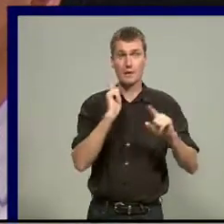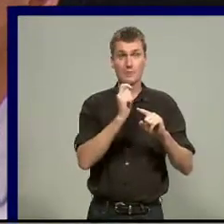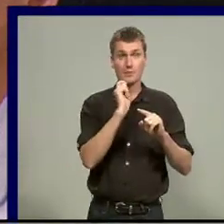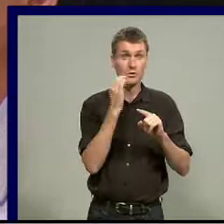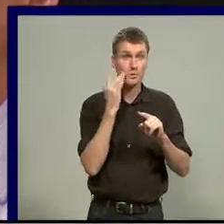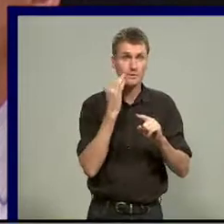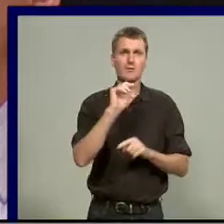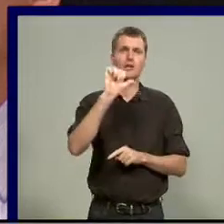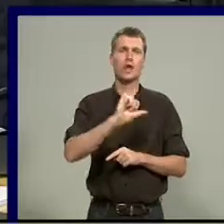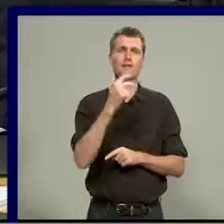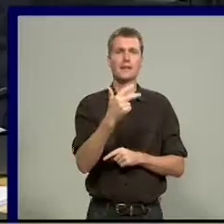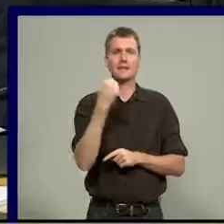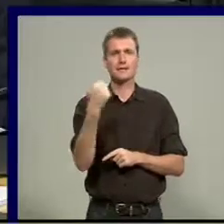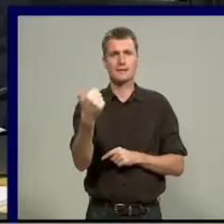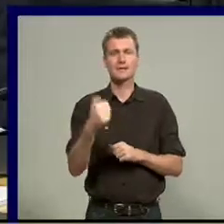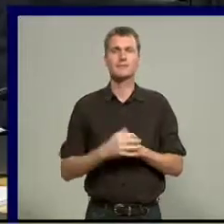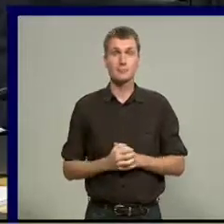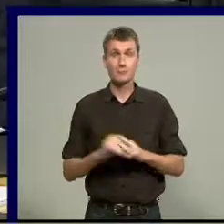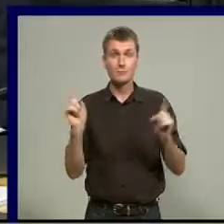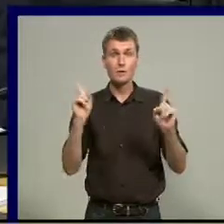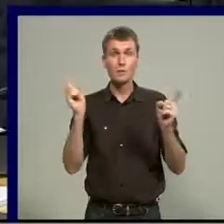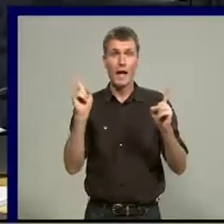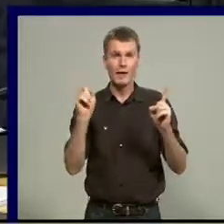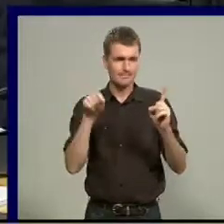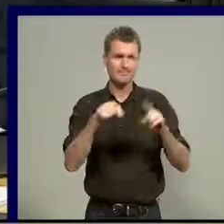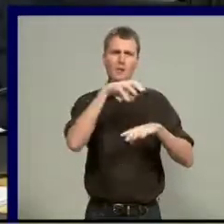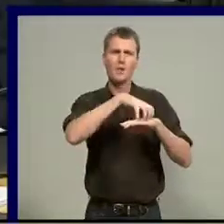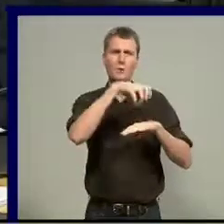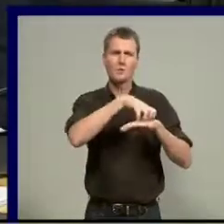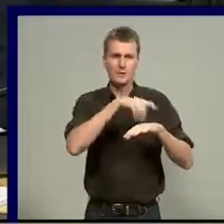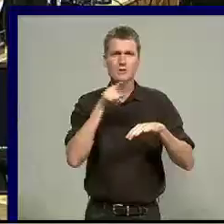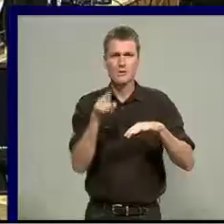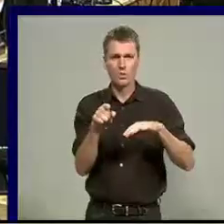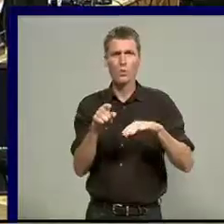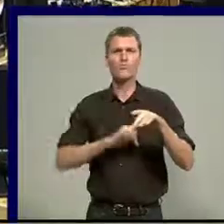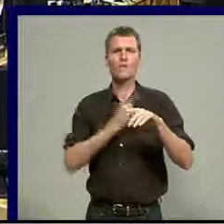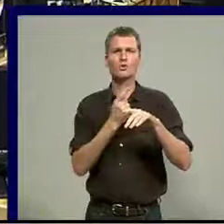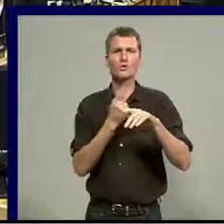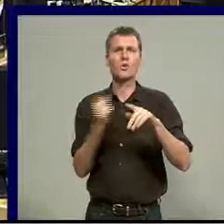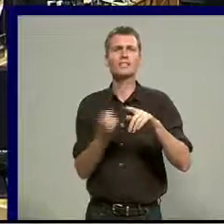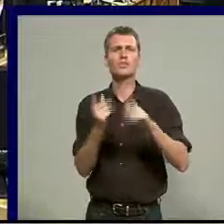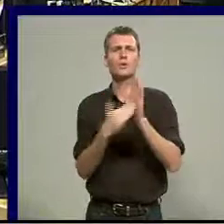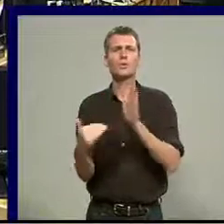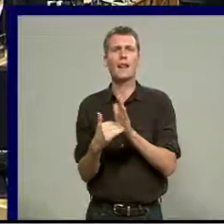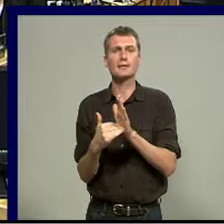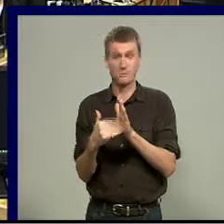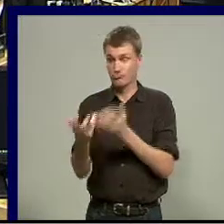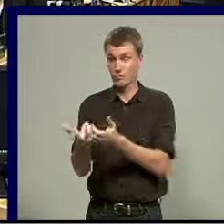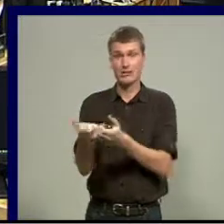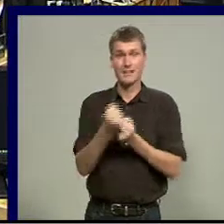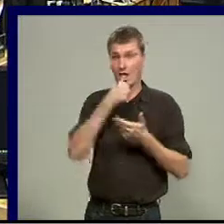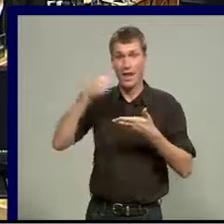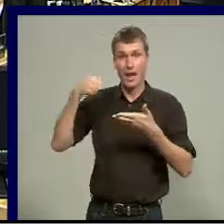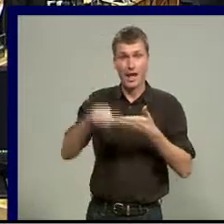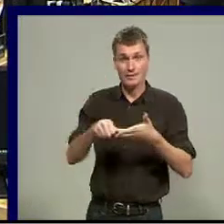in 1986. And today, the Institution of Professional Engineers New Zealand says they received a letter of